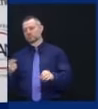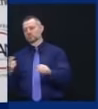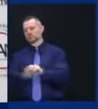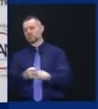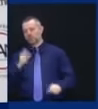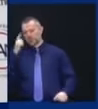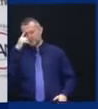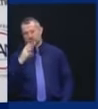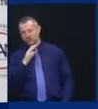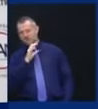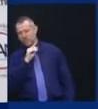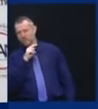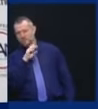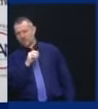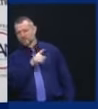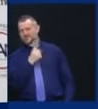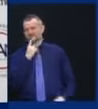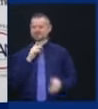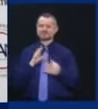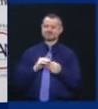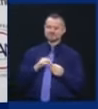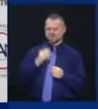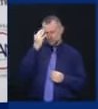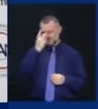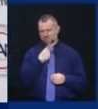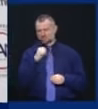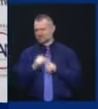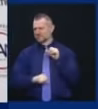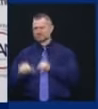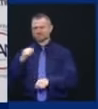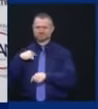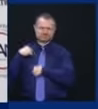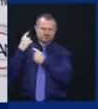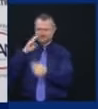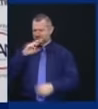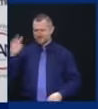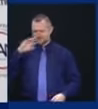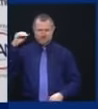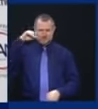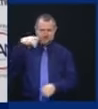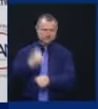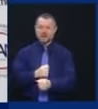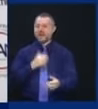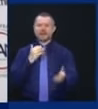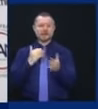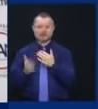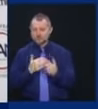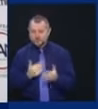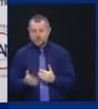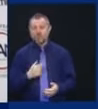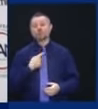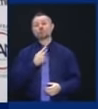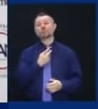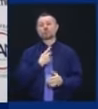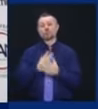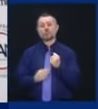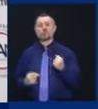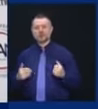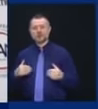Cuomo. As he said, we've known each other for decades, even though we are both younger than Dr. Richardson.